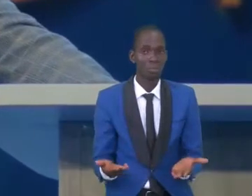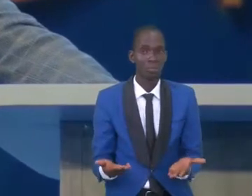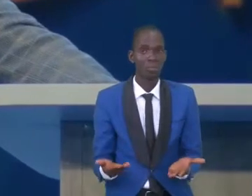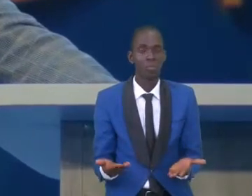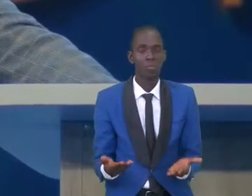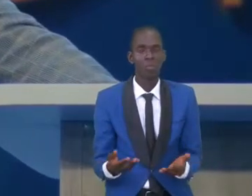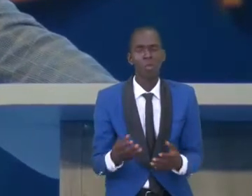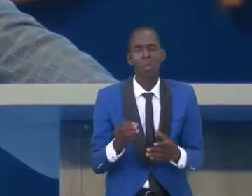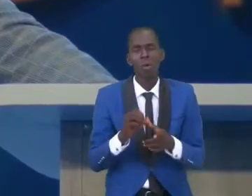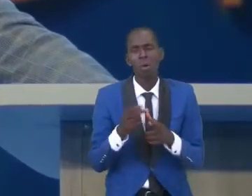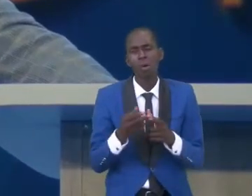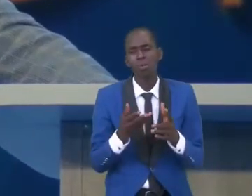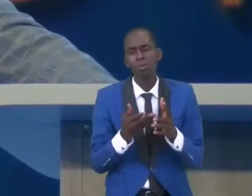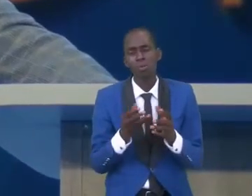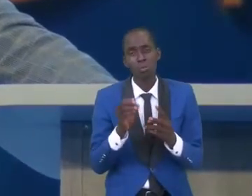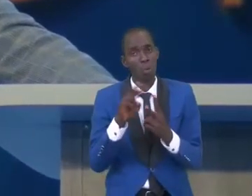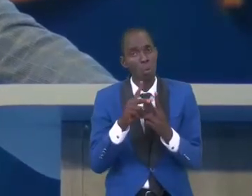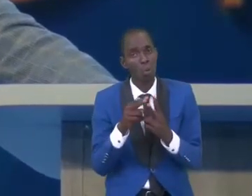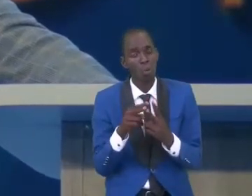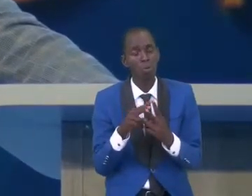radio, you are listening,